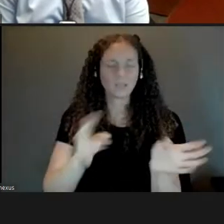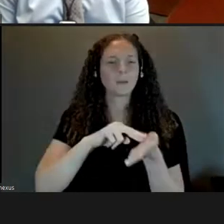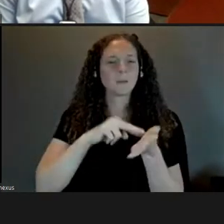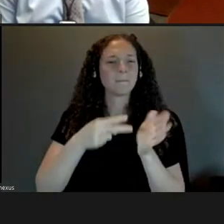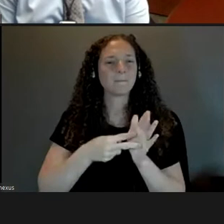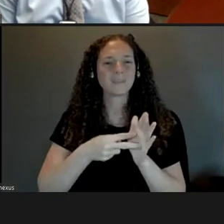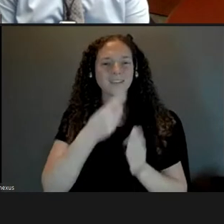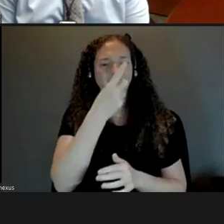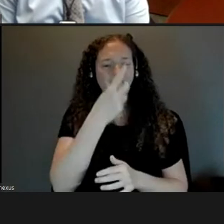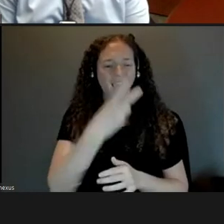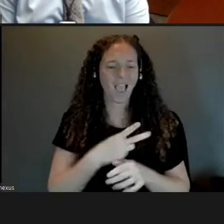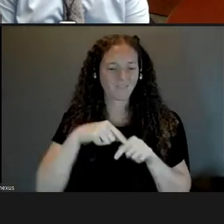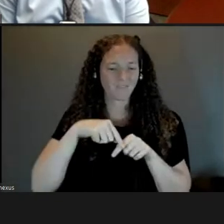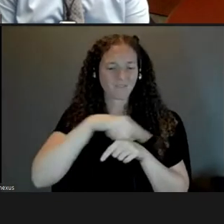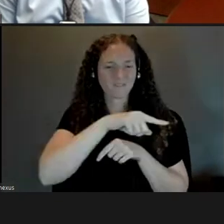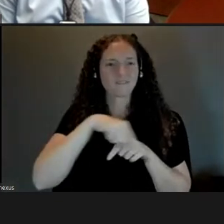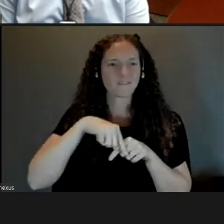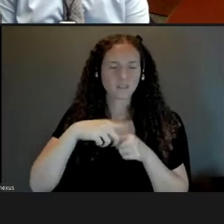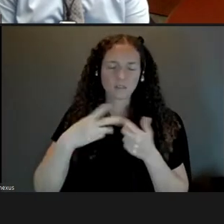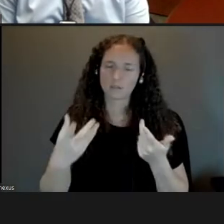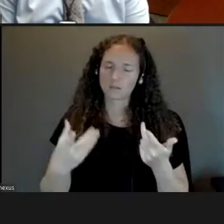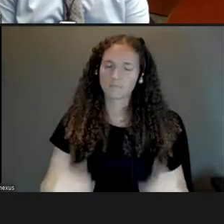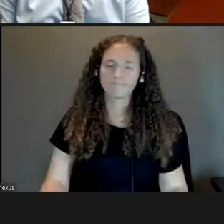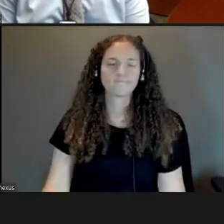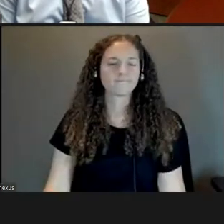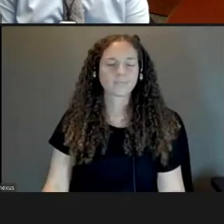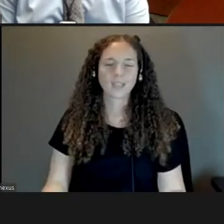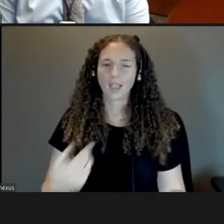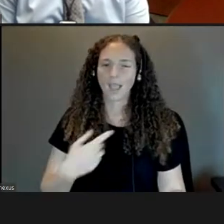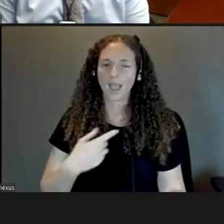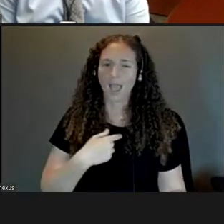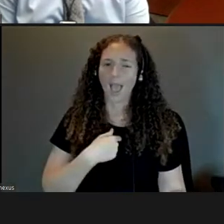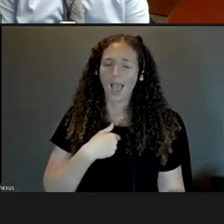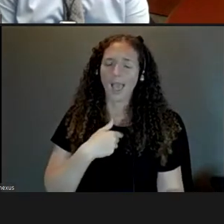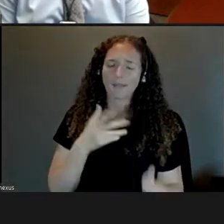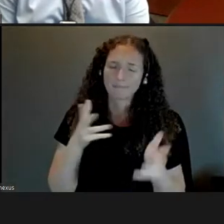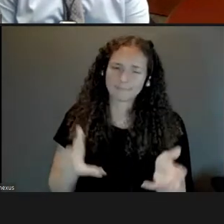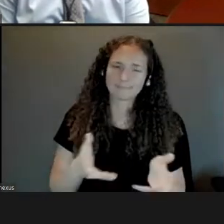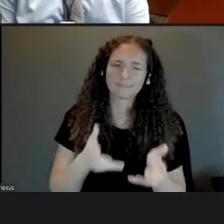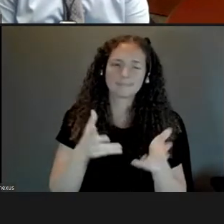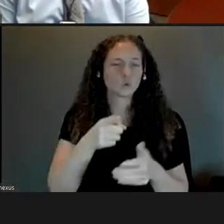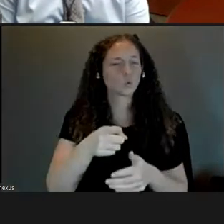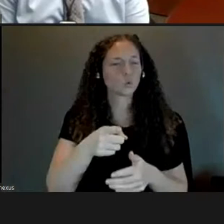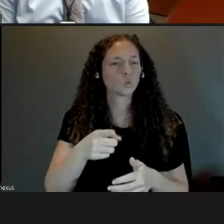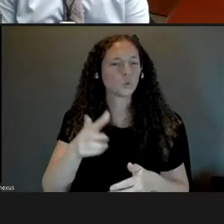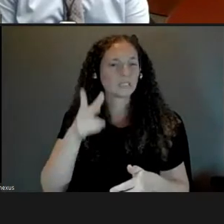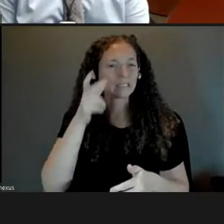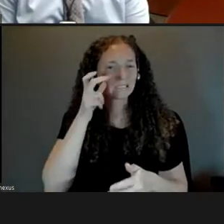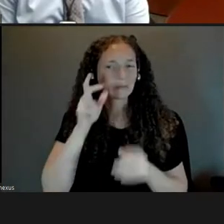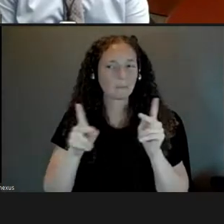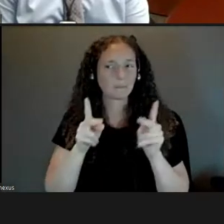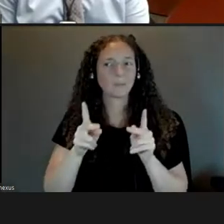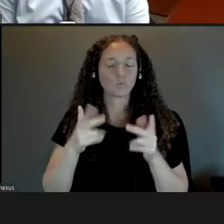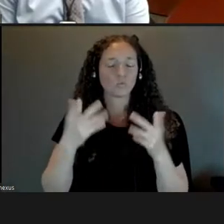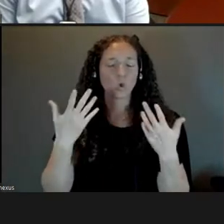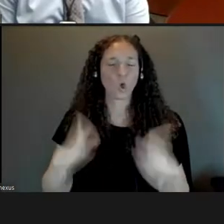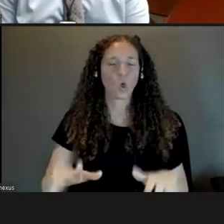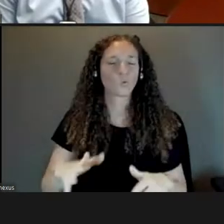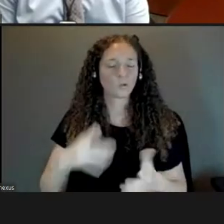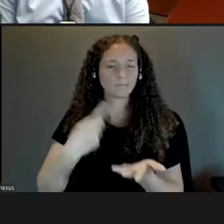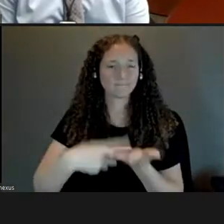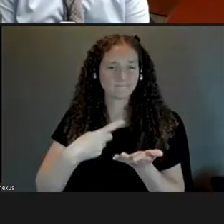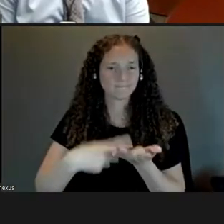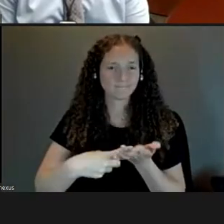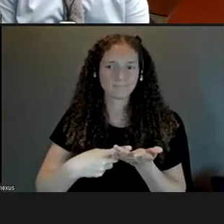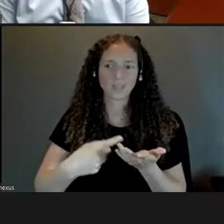directly from on the Far Rockaway line. I implore you to listen to the people who have spoken before me and the people who will be talking after me.